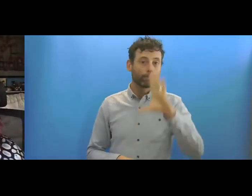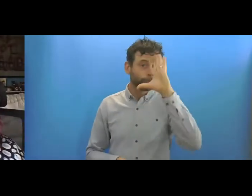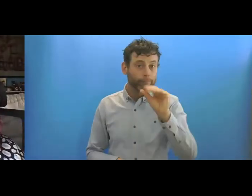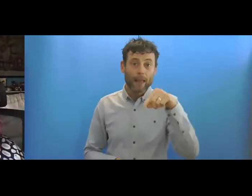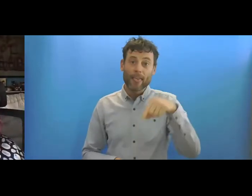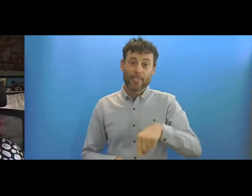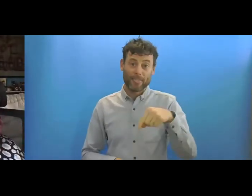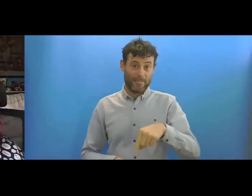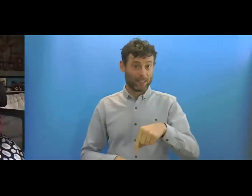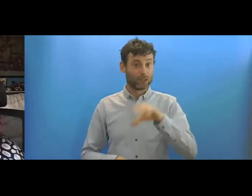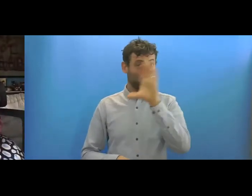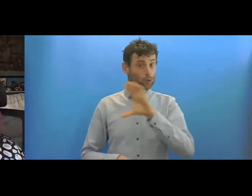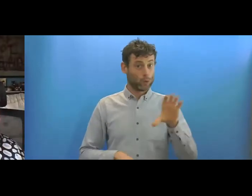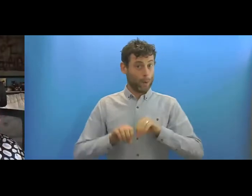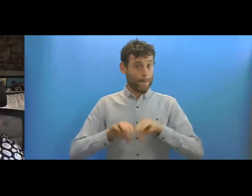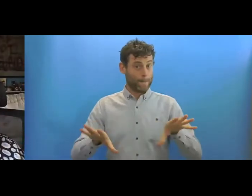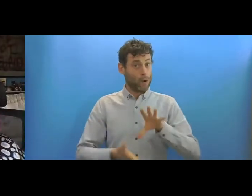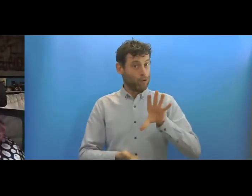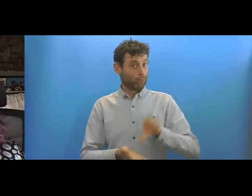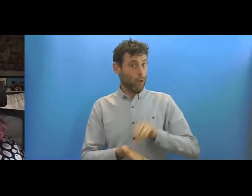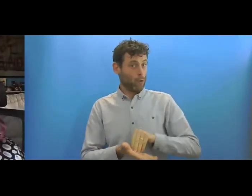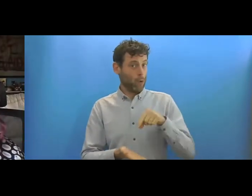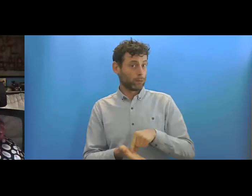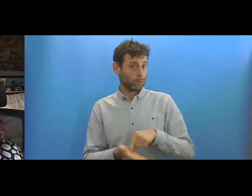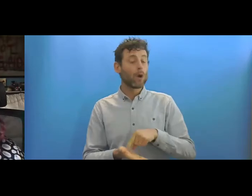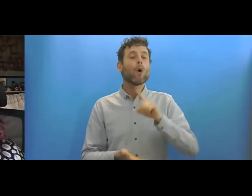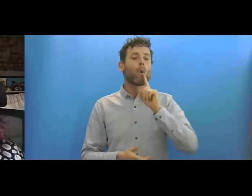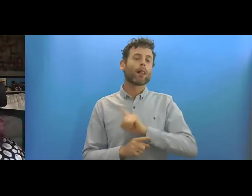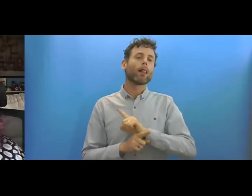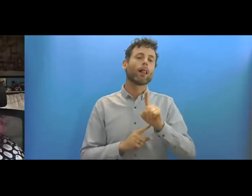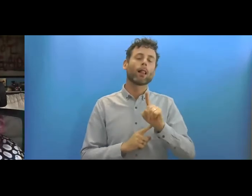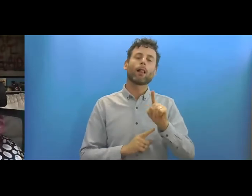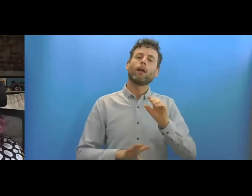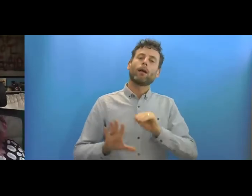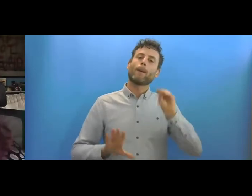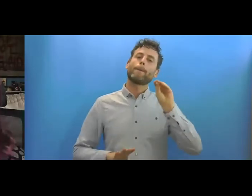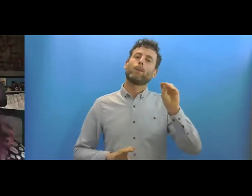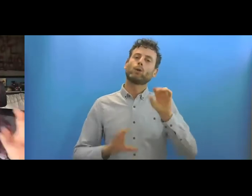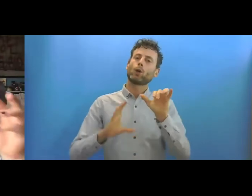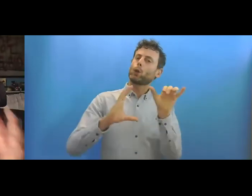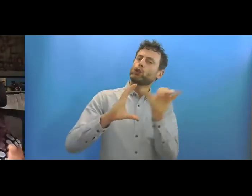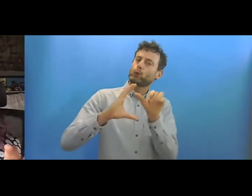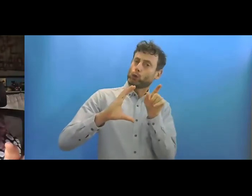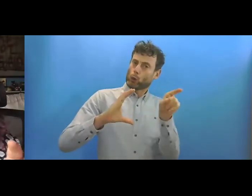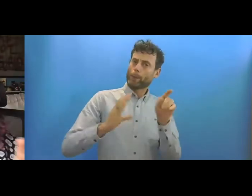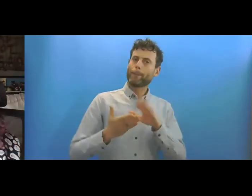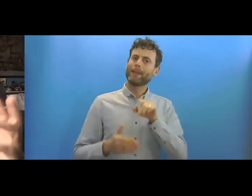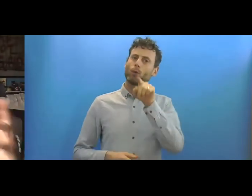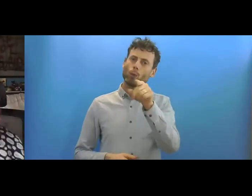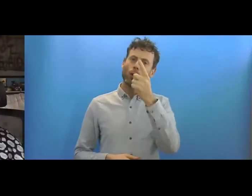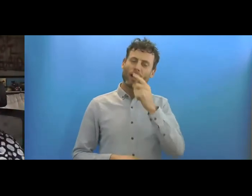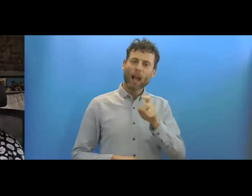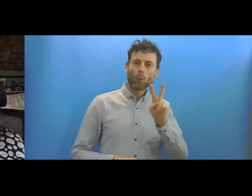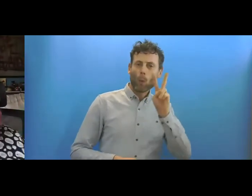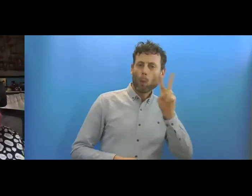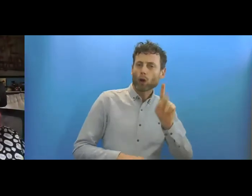session and we will have this out on our YouTube for people to catch up on. So if there's anything here that's useful to you,